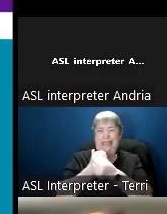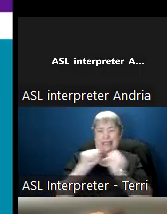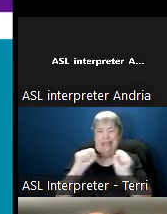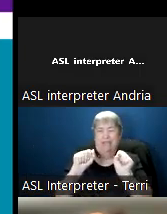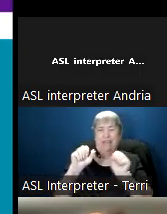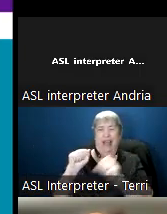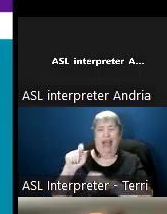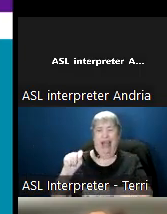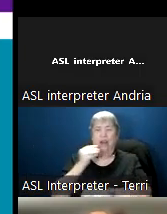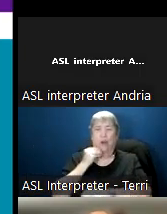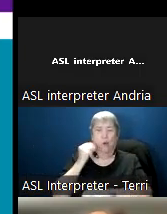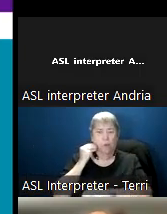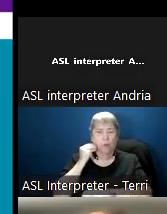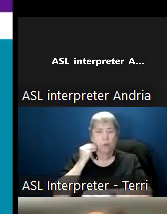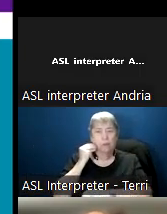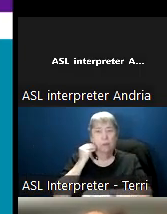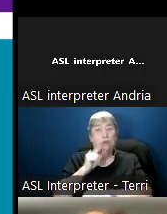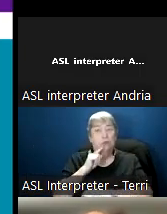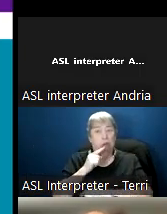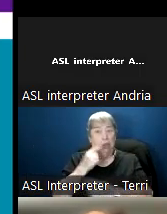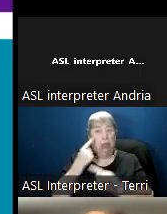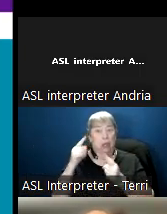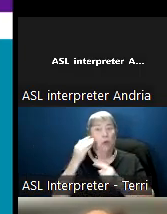know the problem exists very much in the military. So yeah,